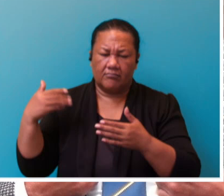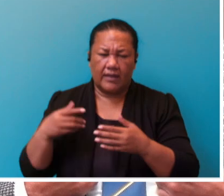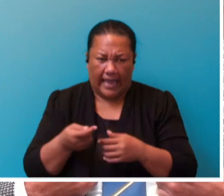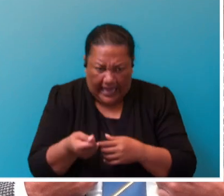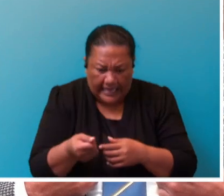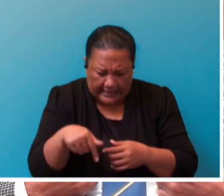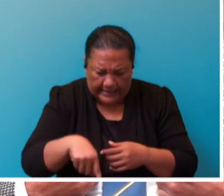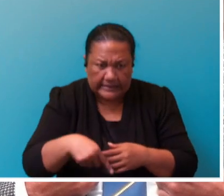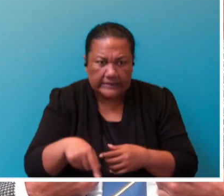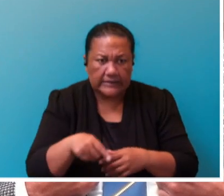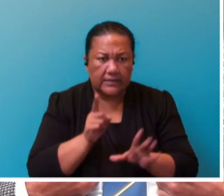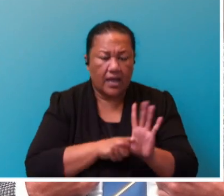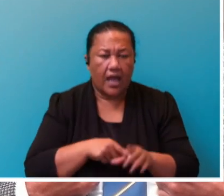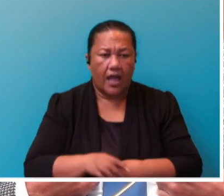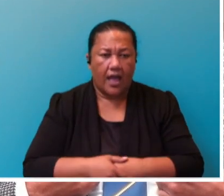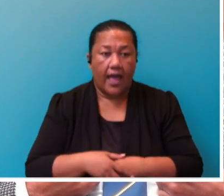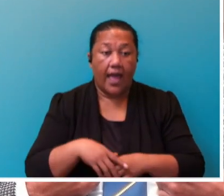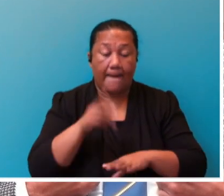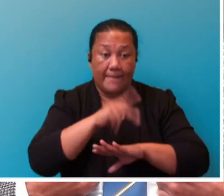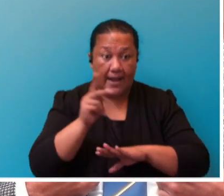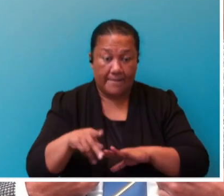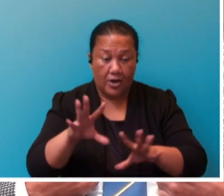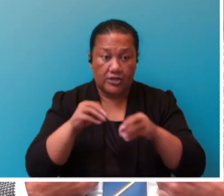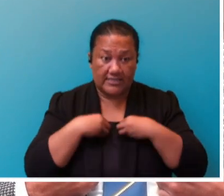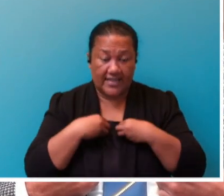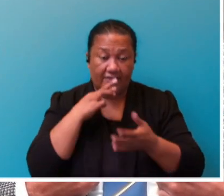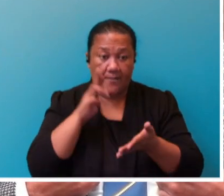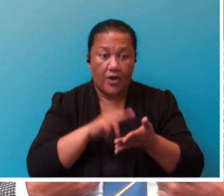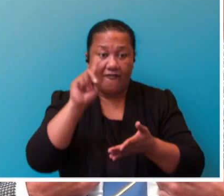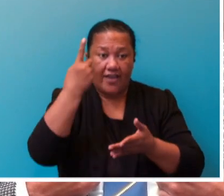this year. Cabinet received a report on it in 1st of April.